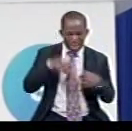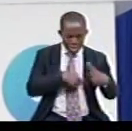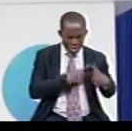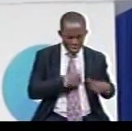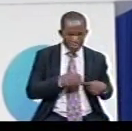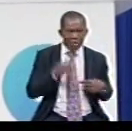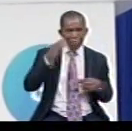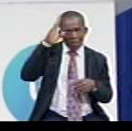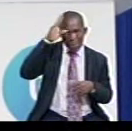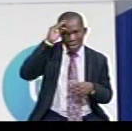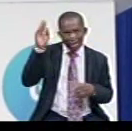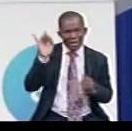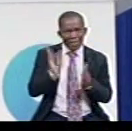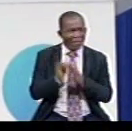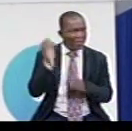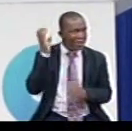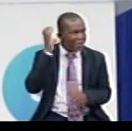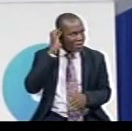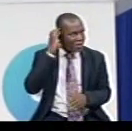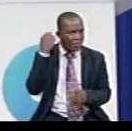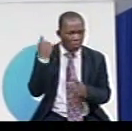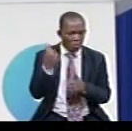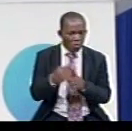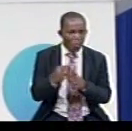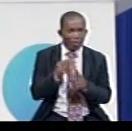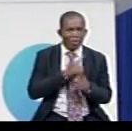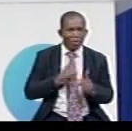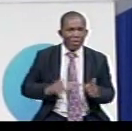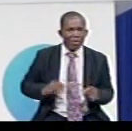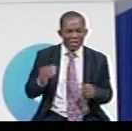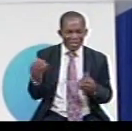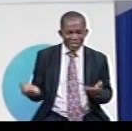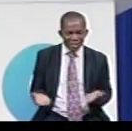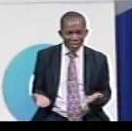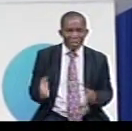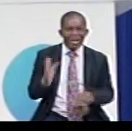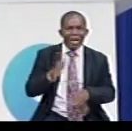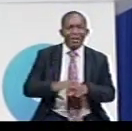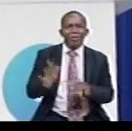God, even in this place and also online.